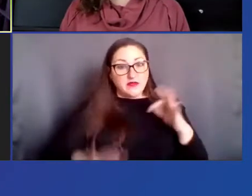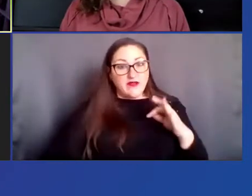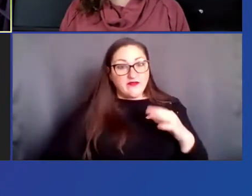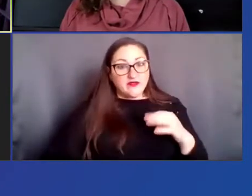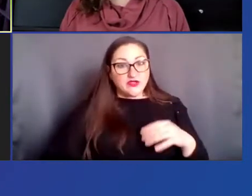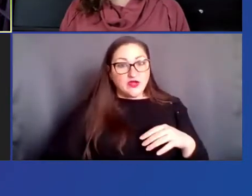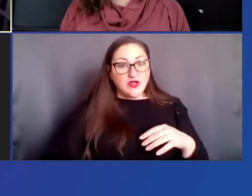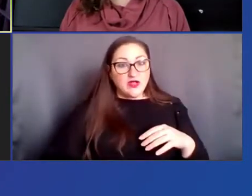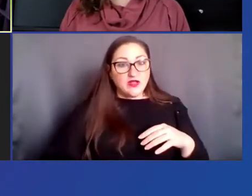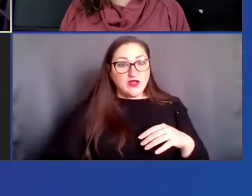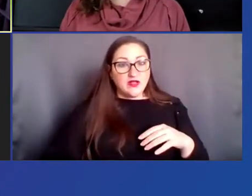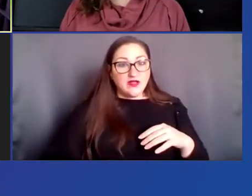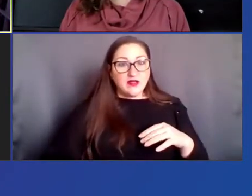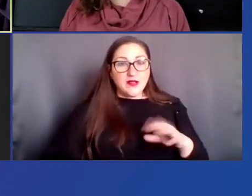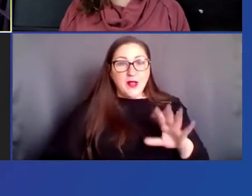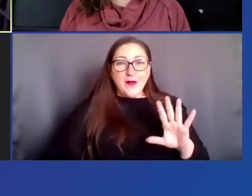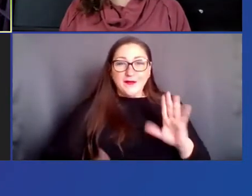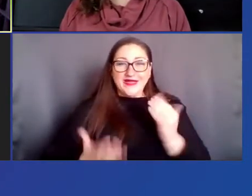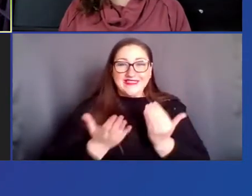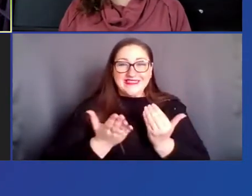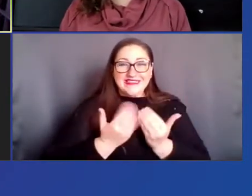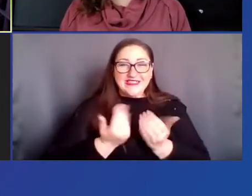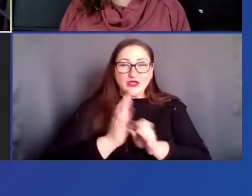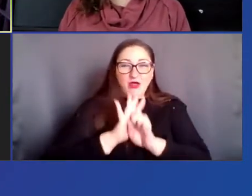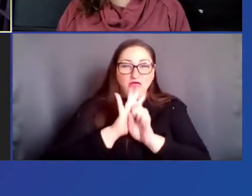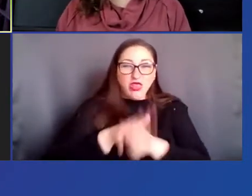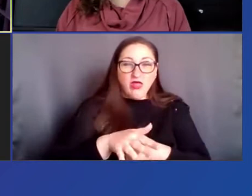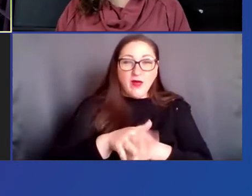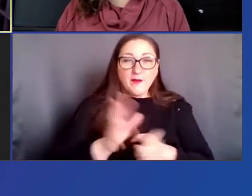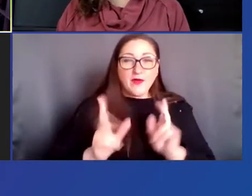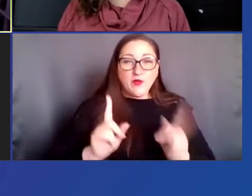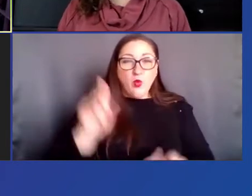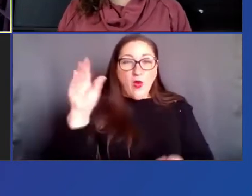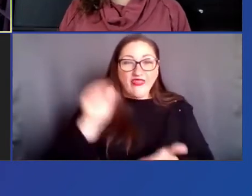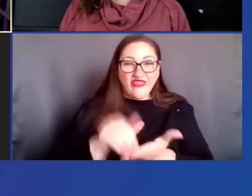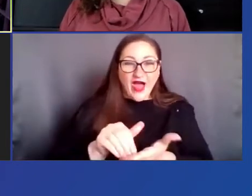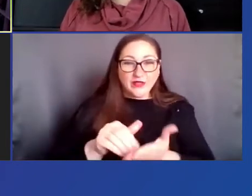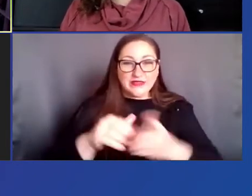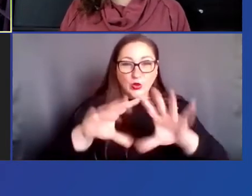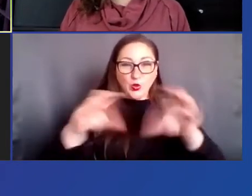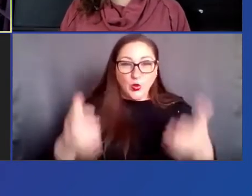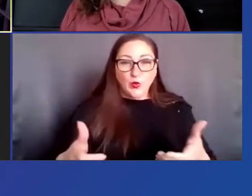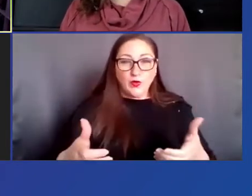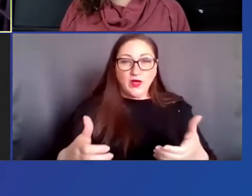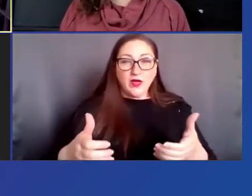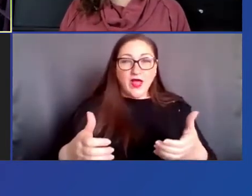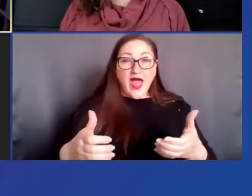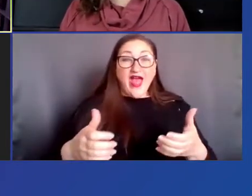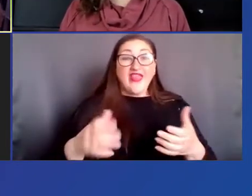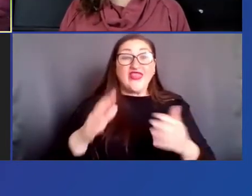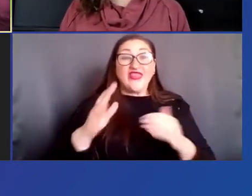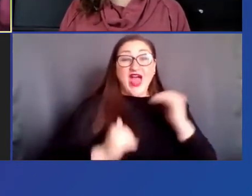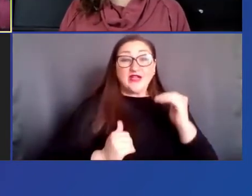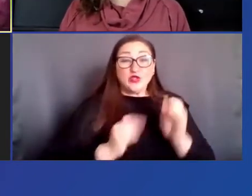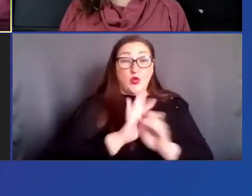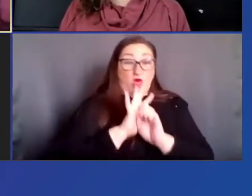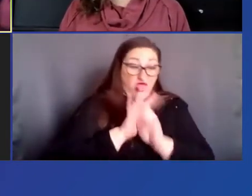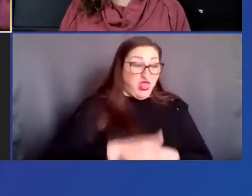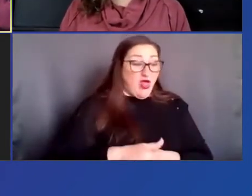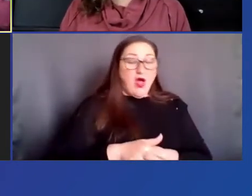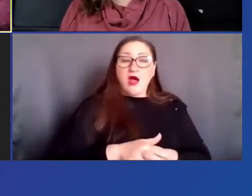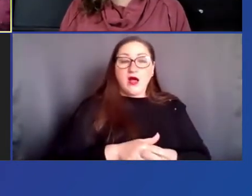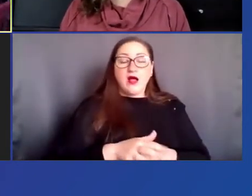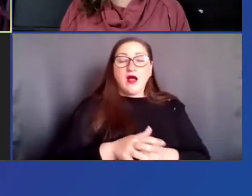of repress a large group of 1,000 than to repress hundreds of groups of 2 to